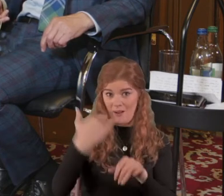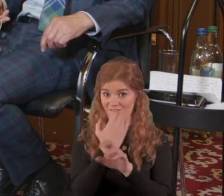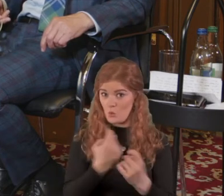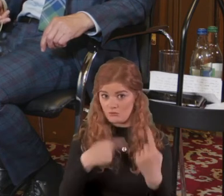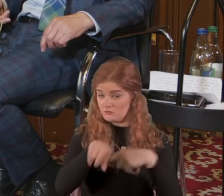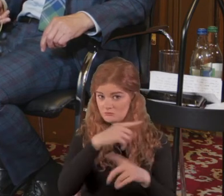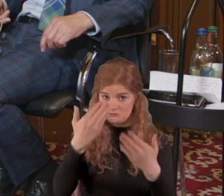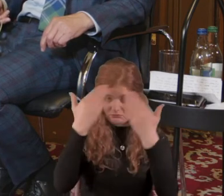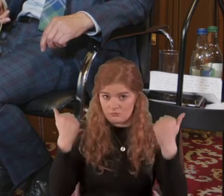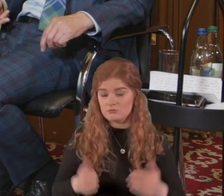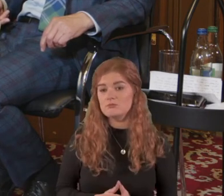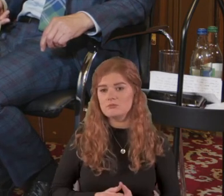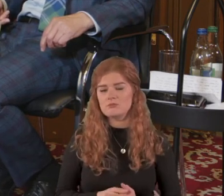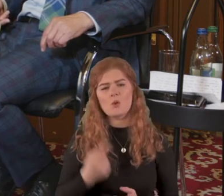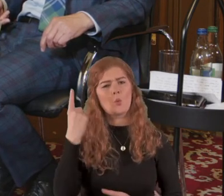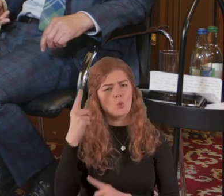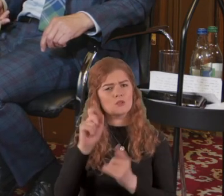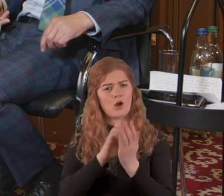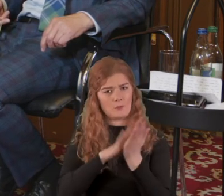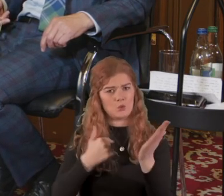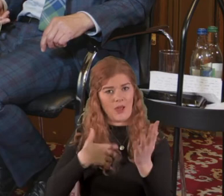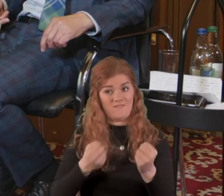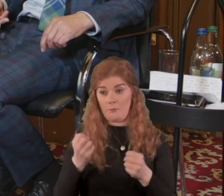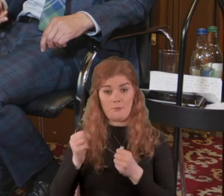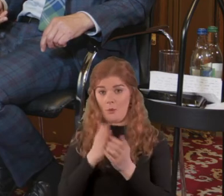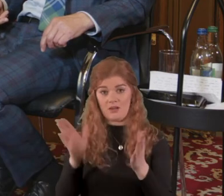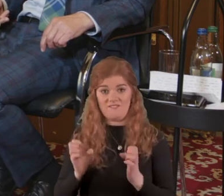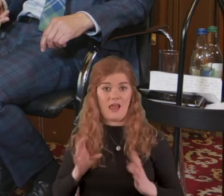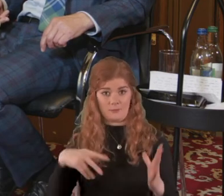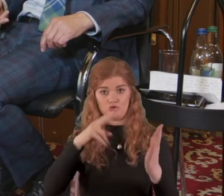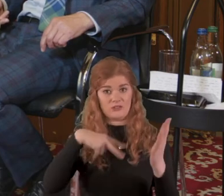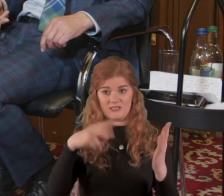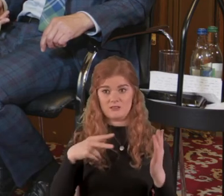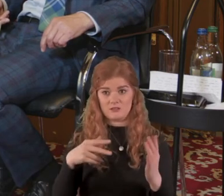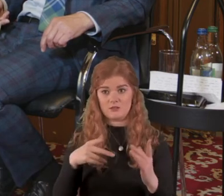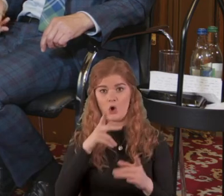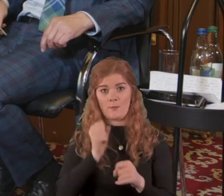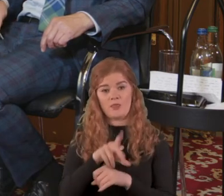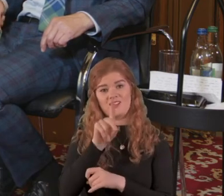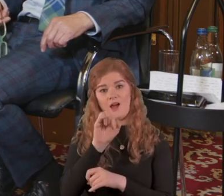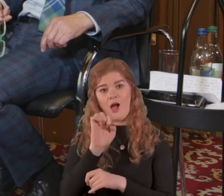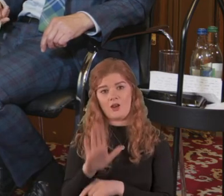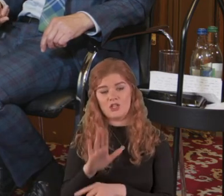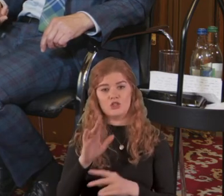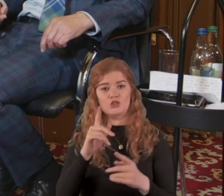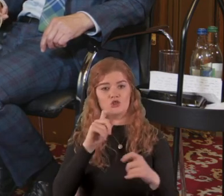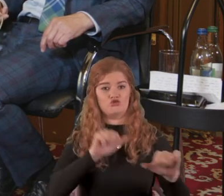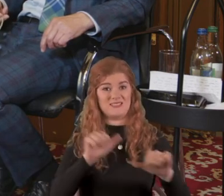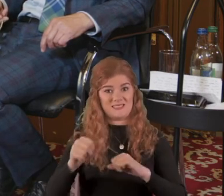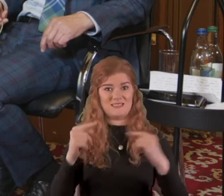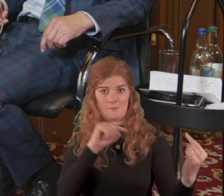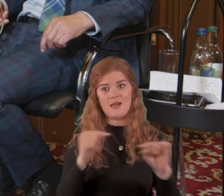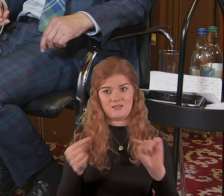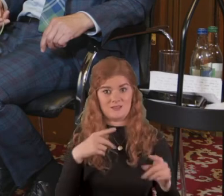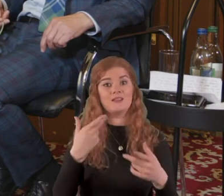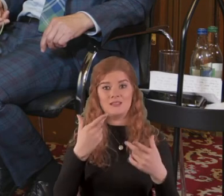think one set of documents we have, and it's publicly available for that, are the Dáil Treaty debates. They were